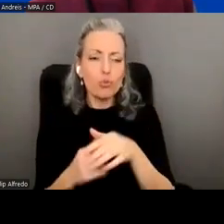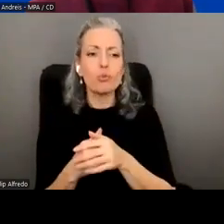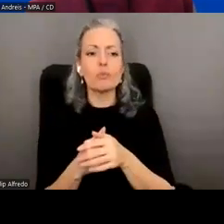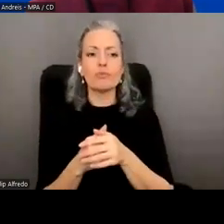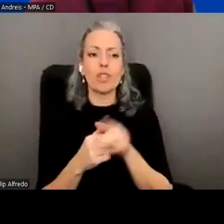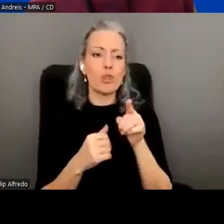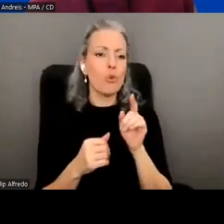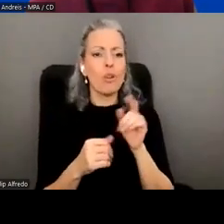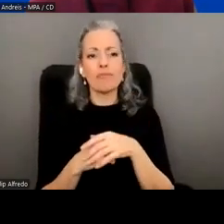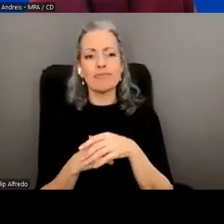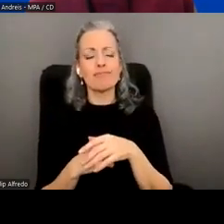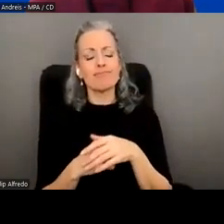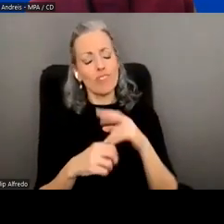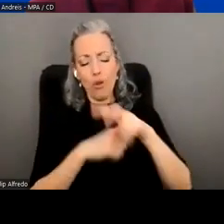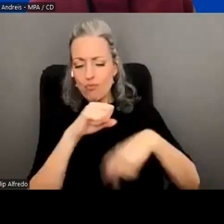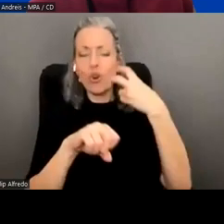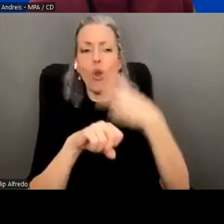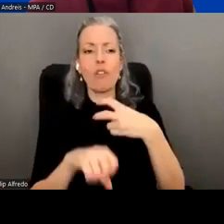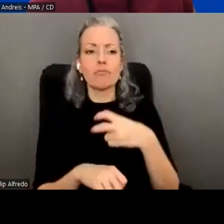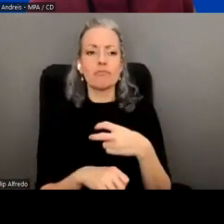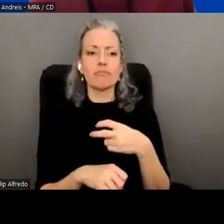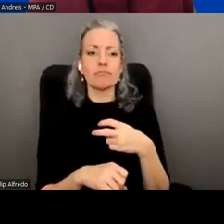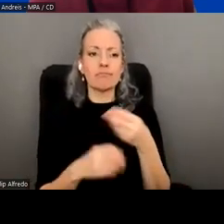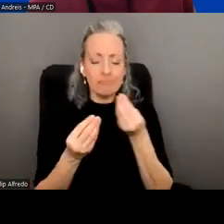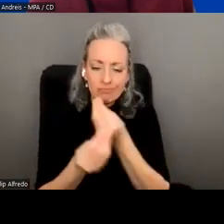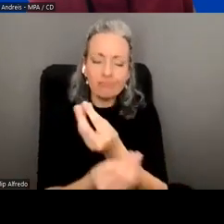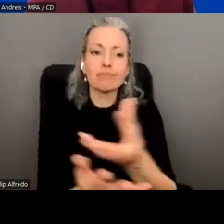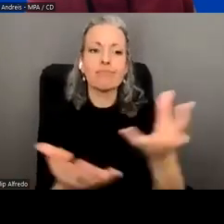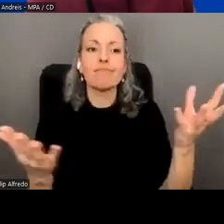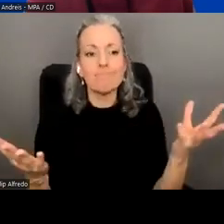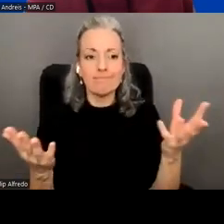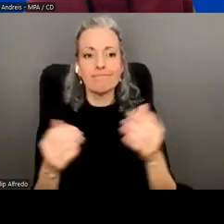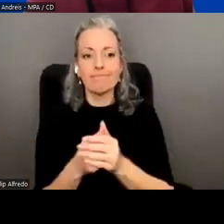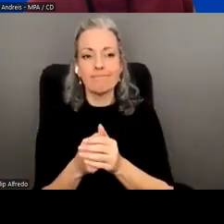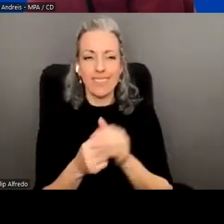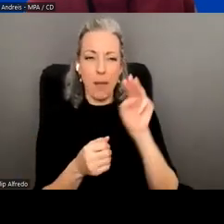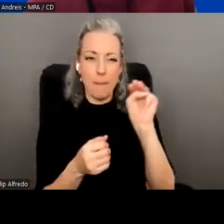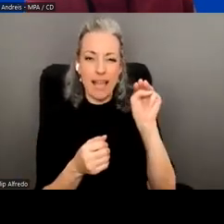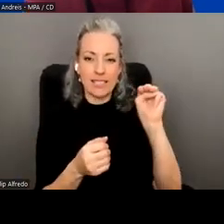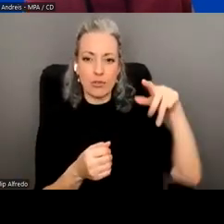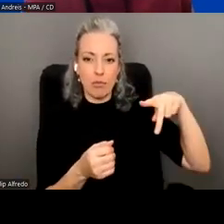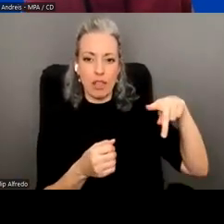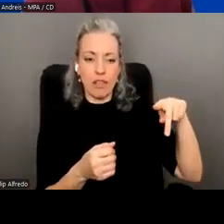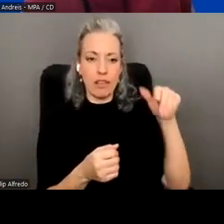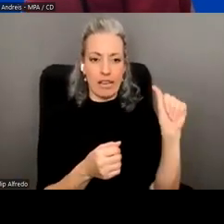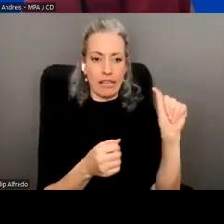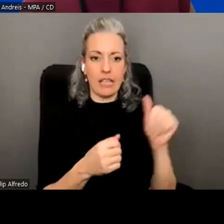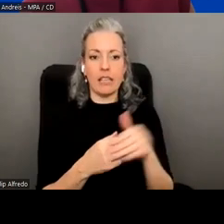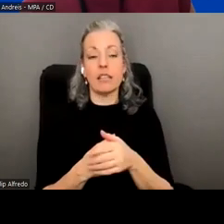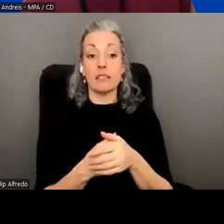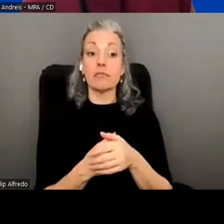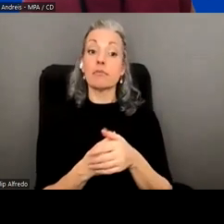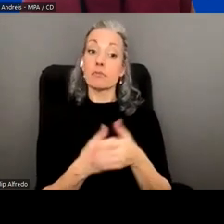your hard work to help inform the Master Plan for Aging. And so with